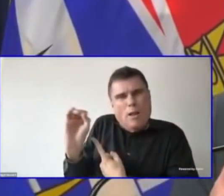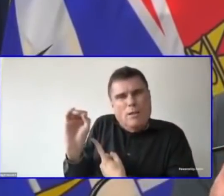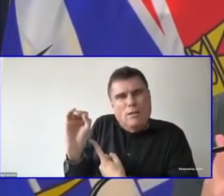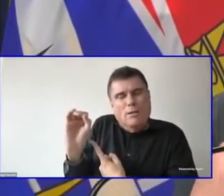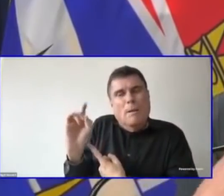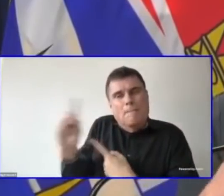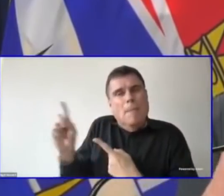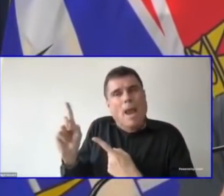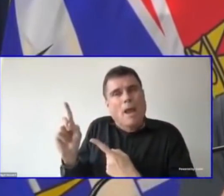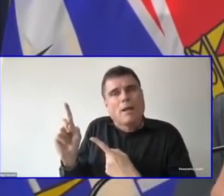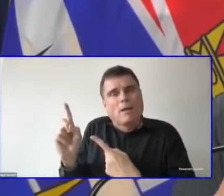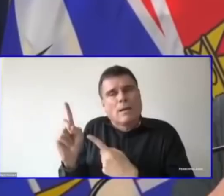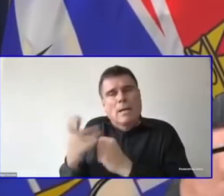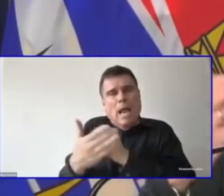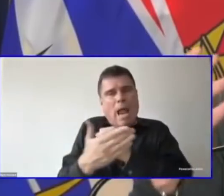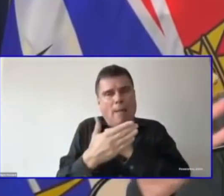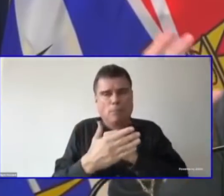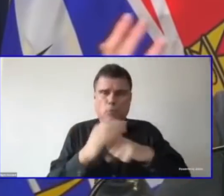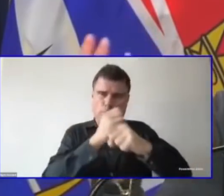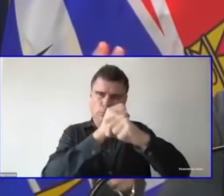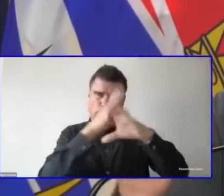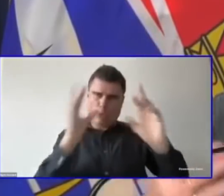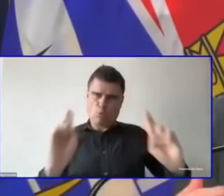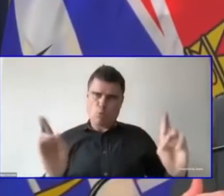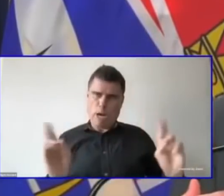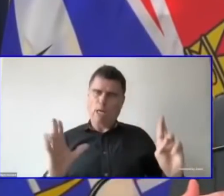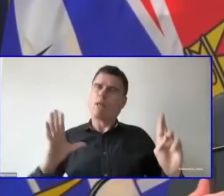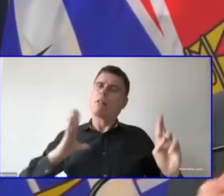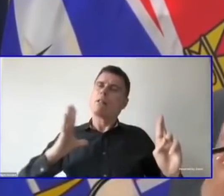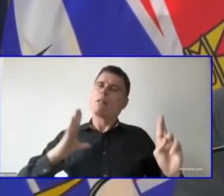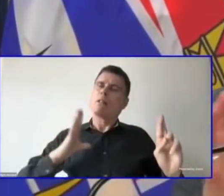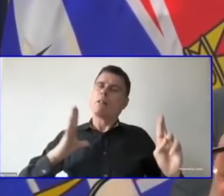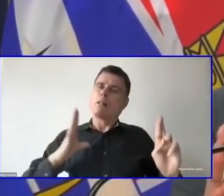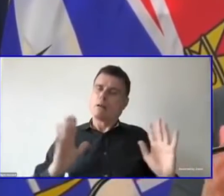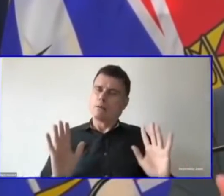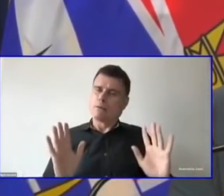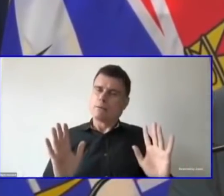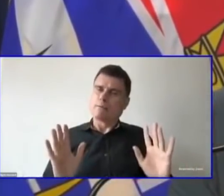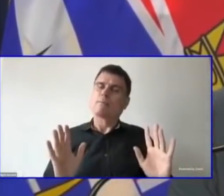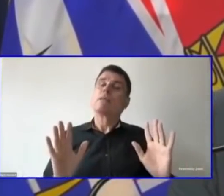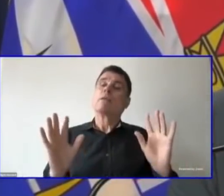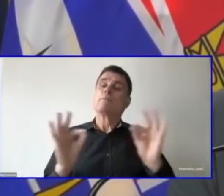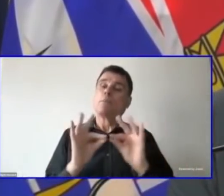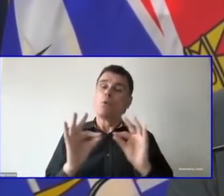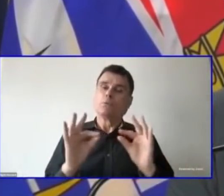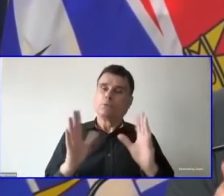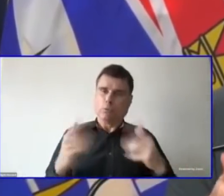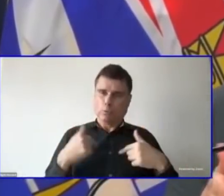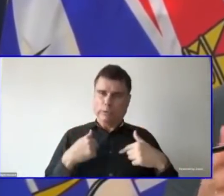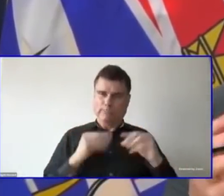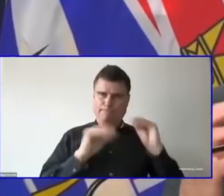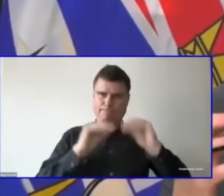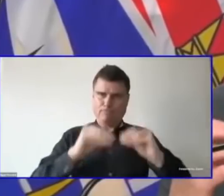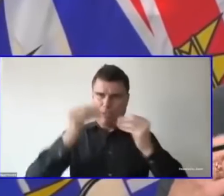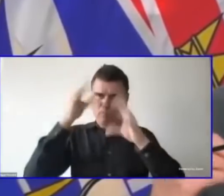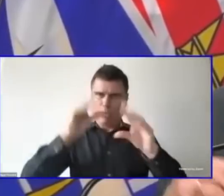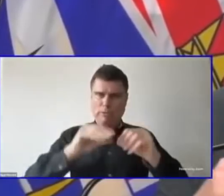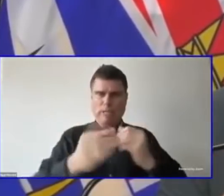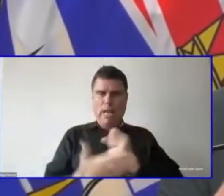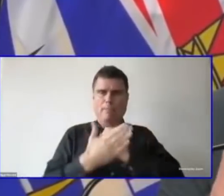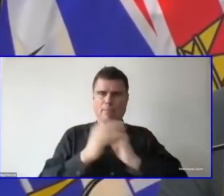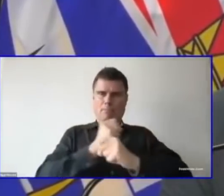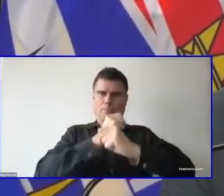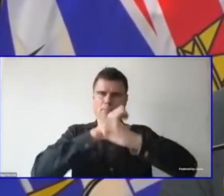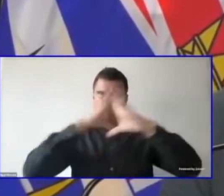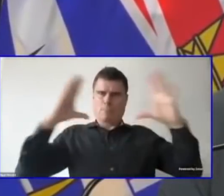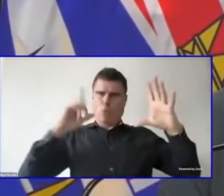different models gives us a sense of what potentially could happen. But I think what we need to focus on is that we can do things